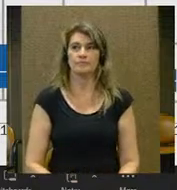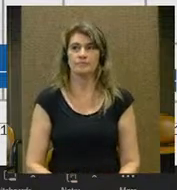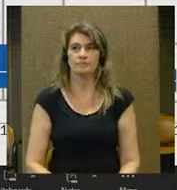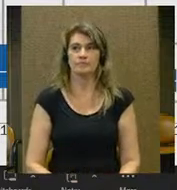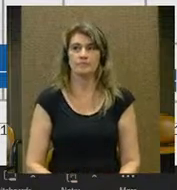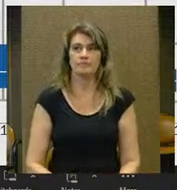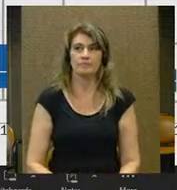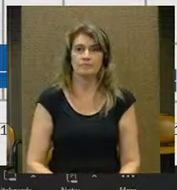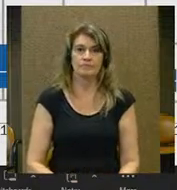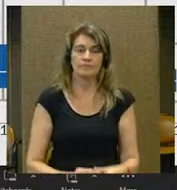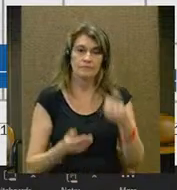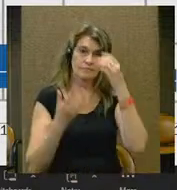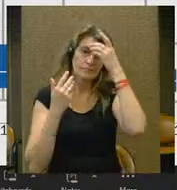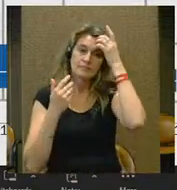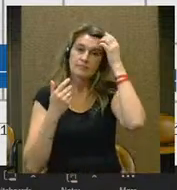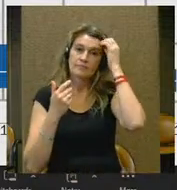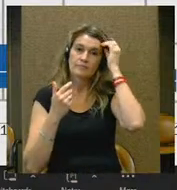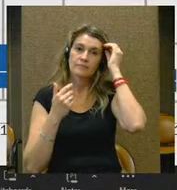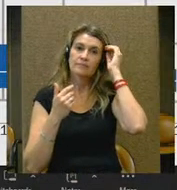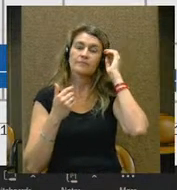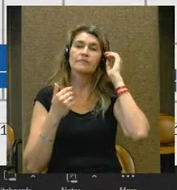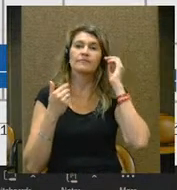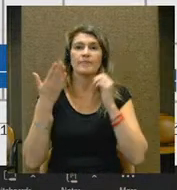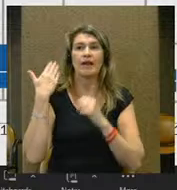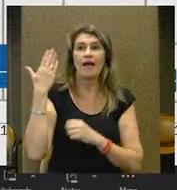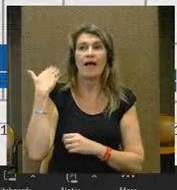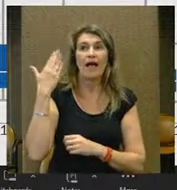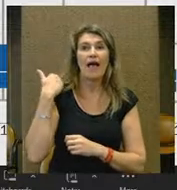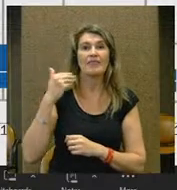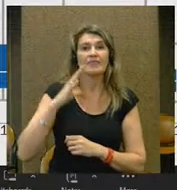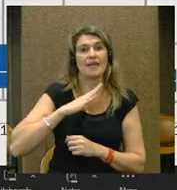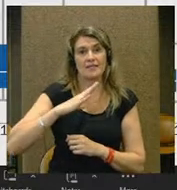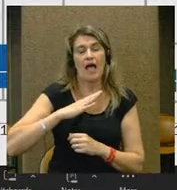for your buck, or bang for the peso,